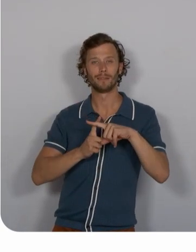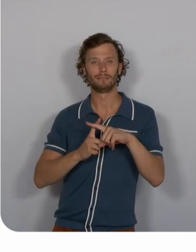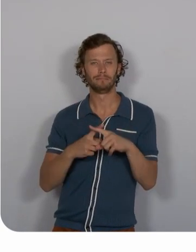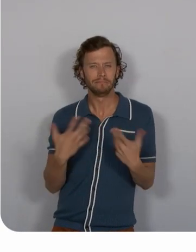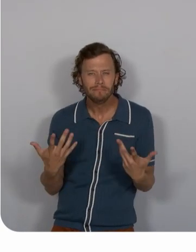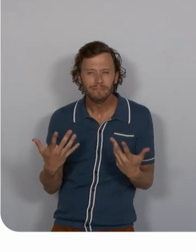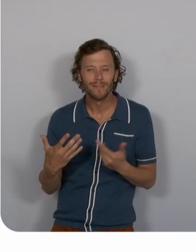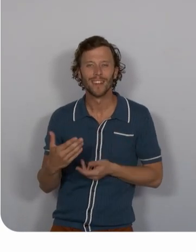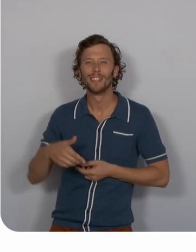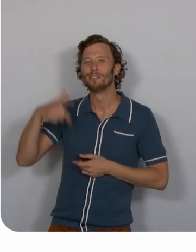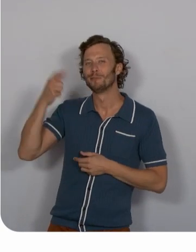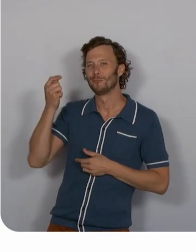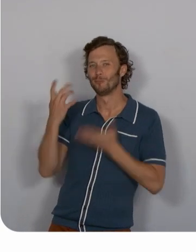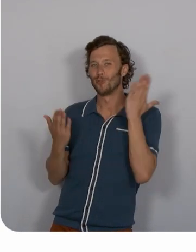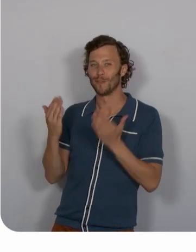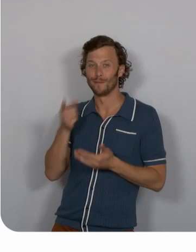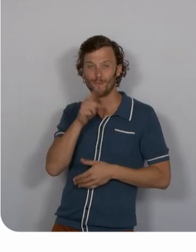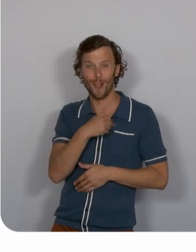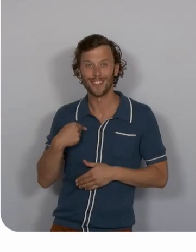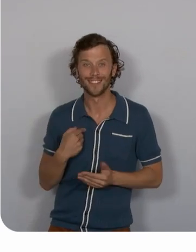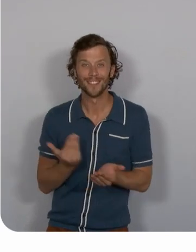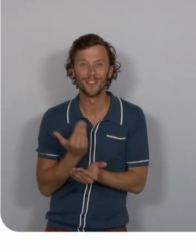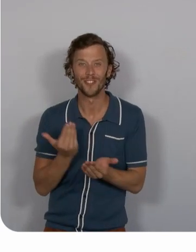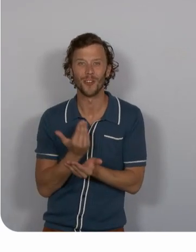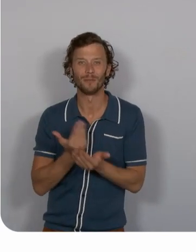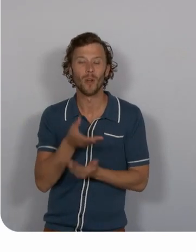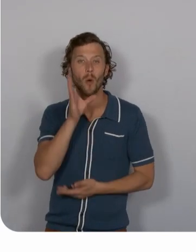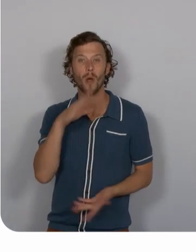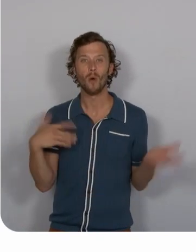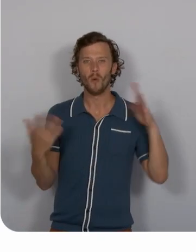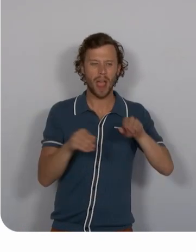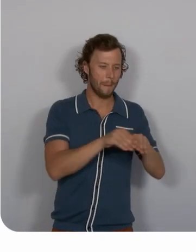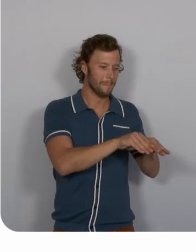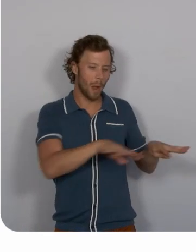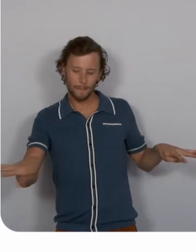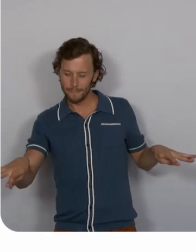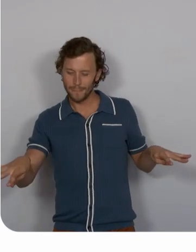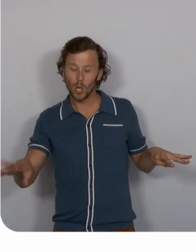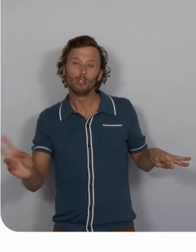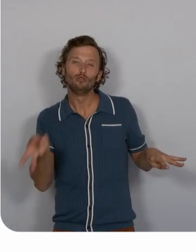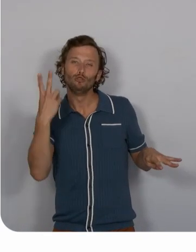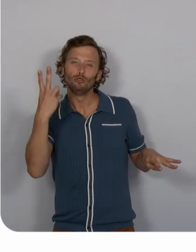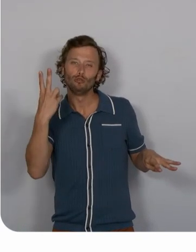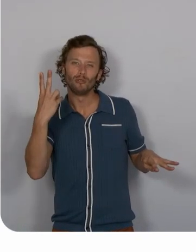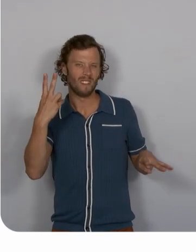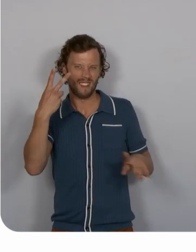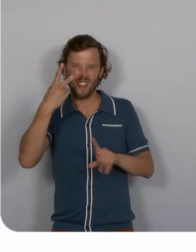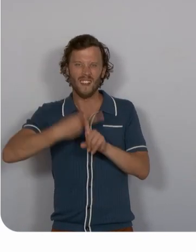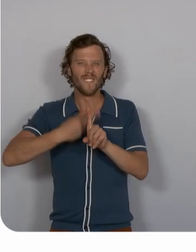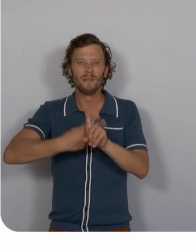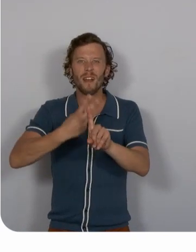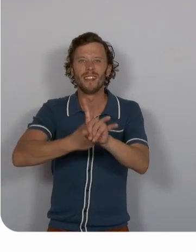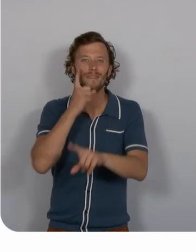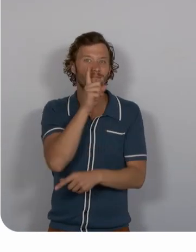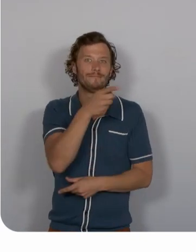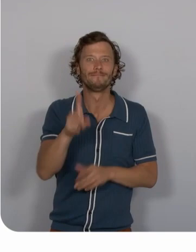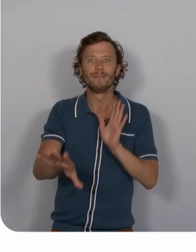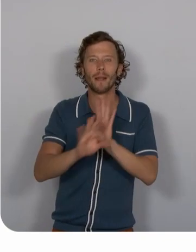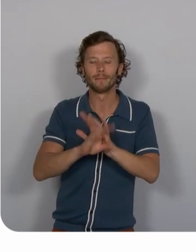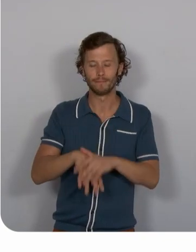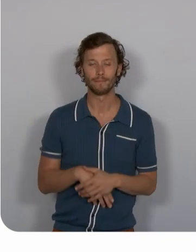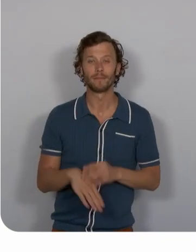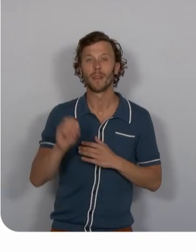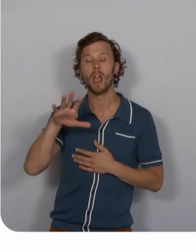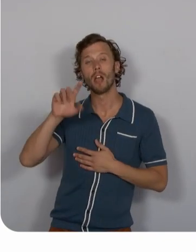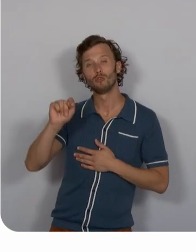that delivers two hand-picked games from the ever-growing Quest library each month. In October, subscribers